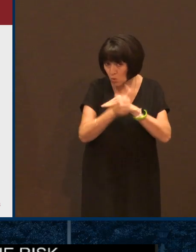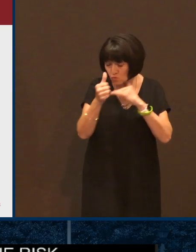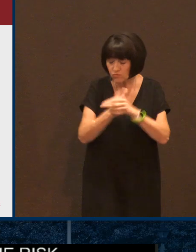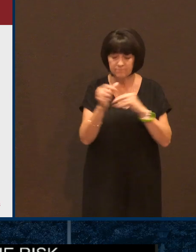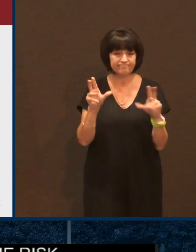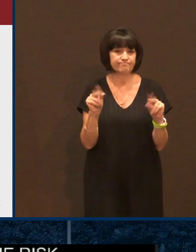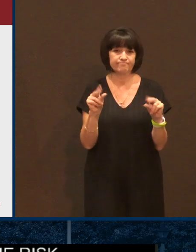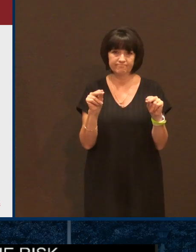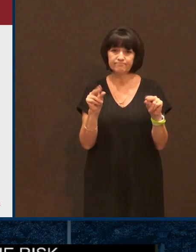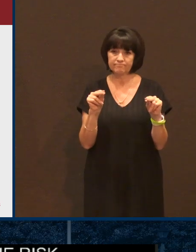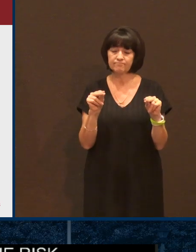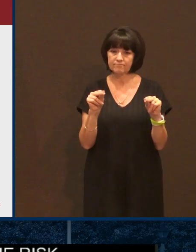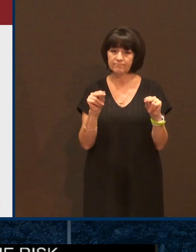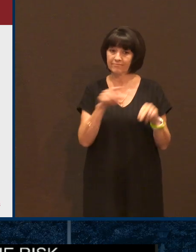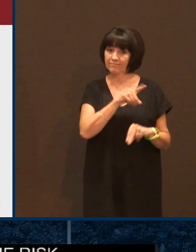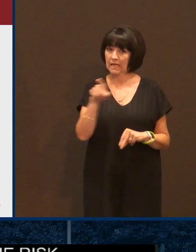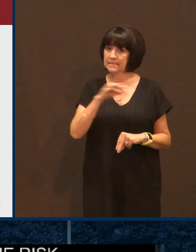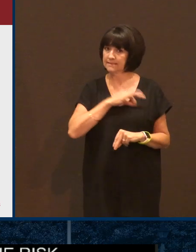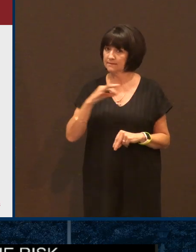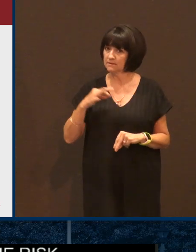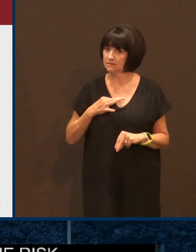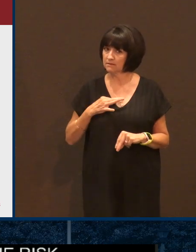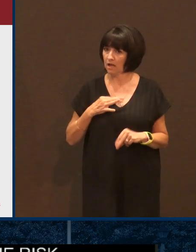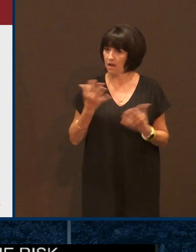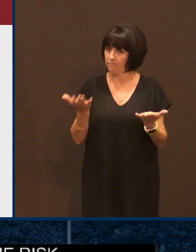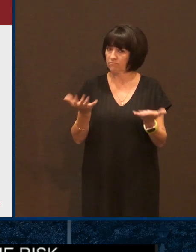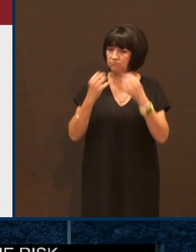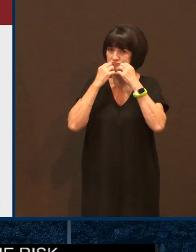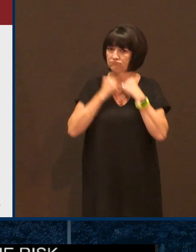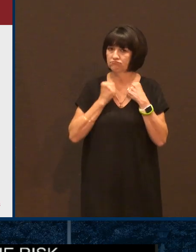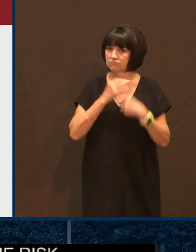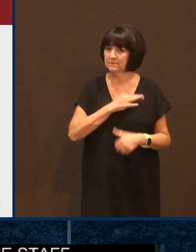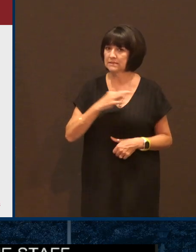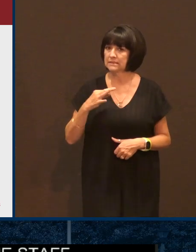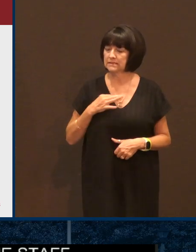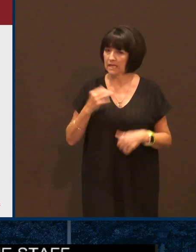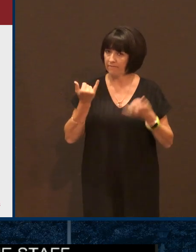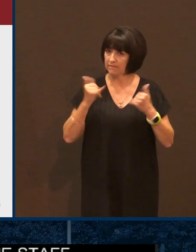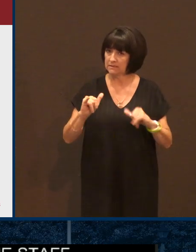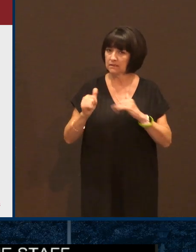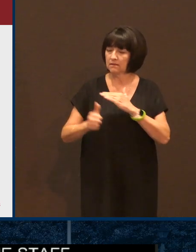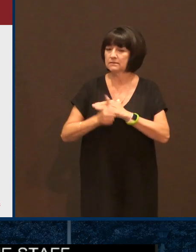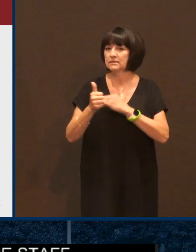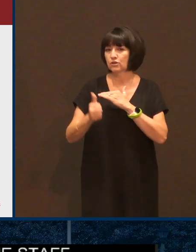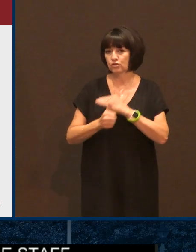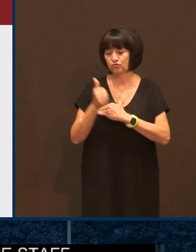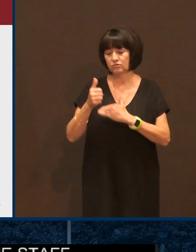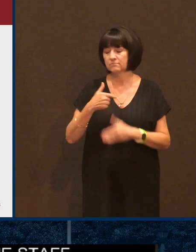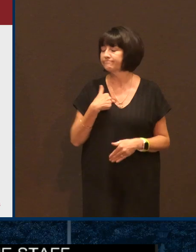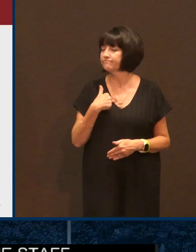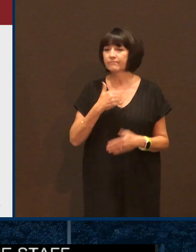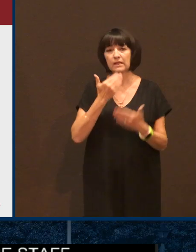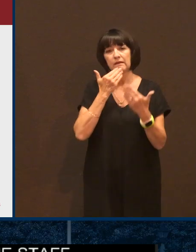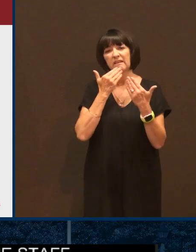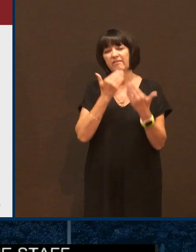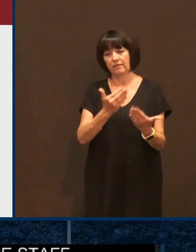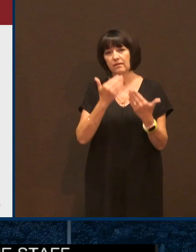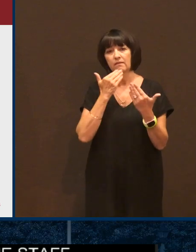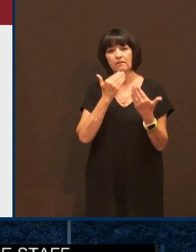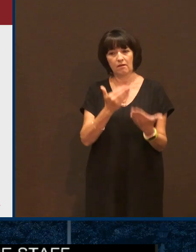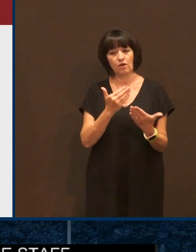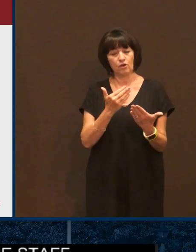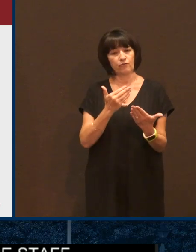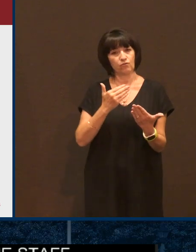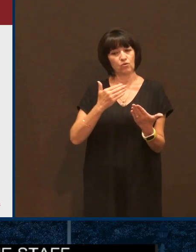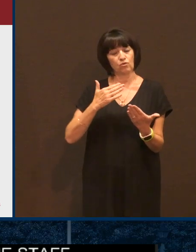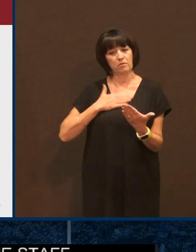the staff who are in those school buildings. So grateful for the collaboration that DPH has with Department